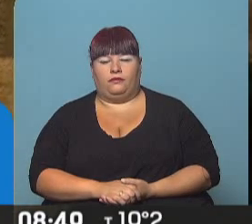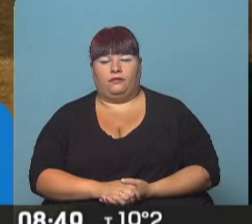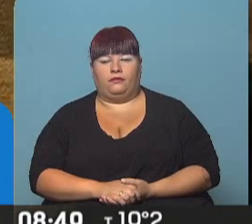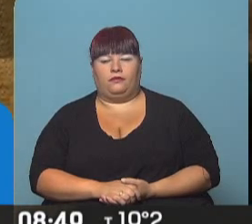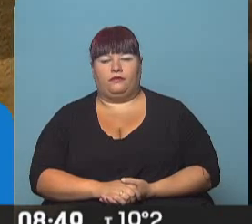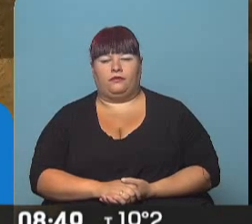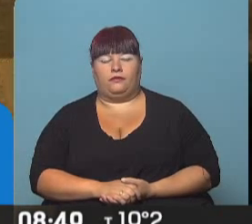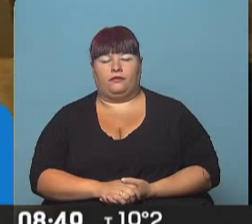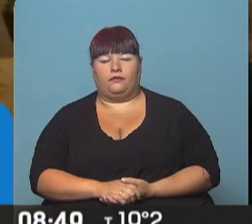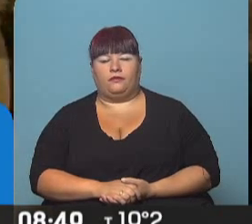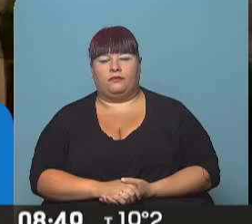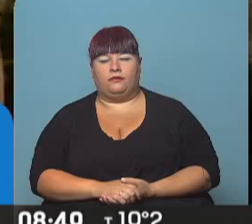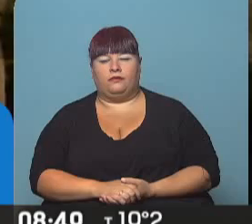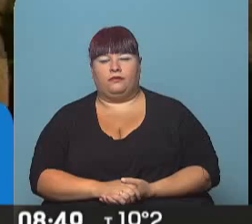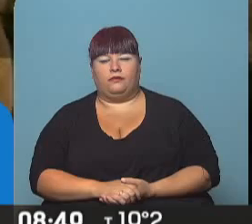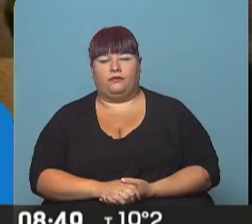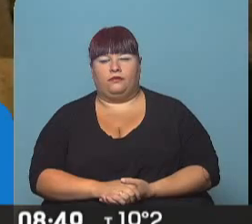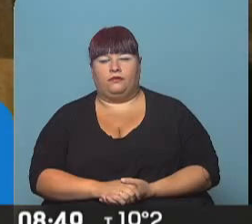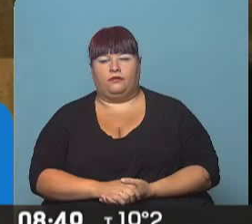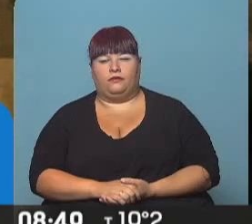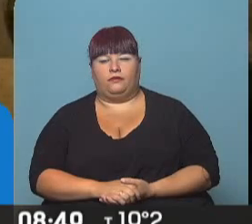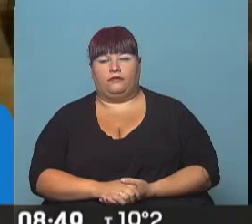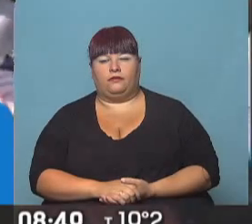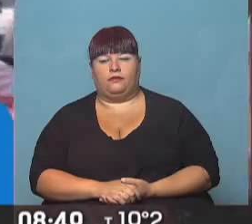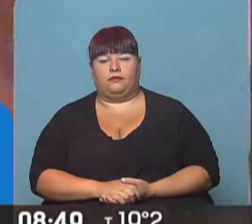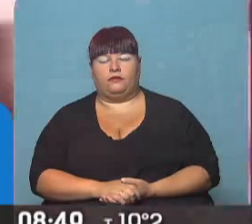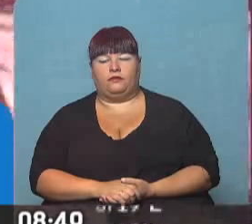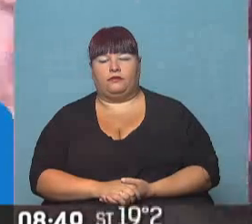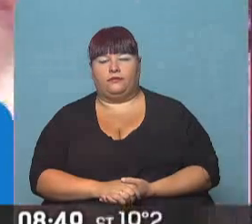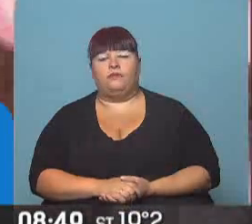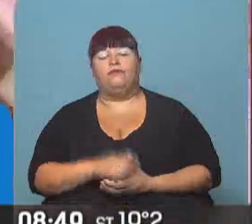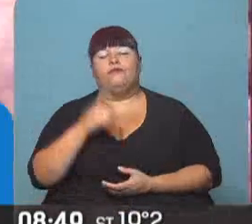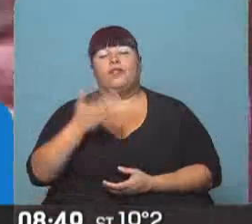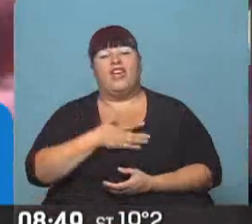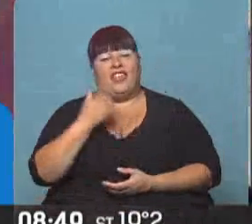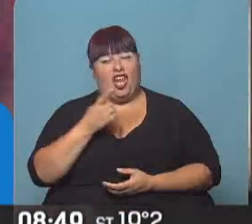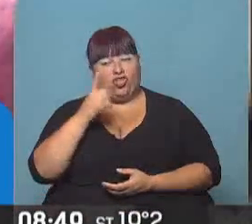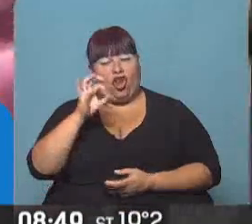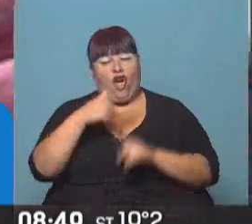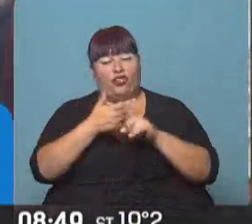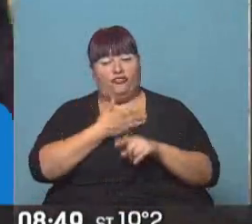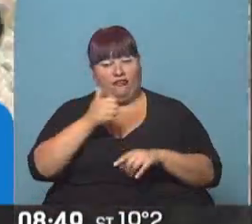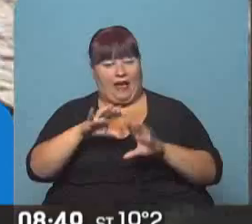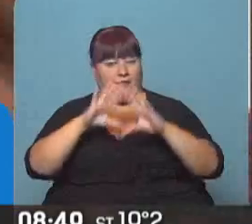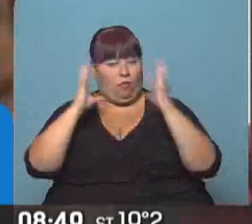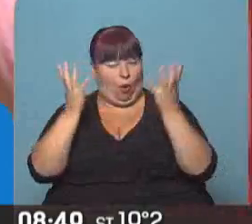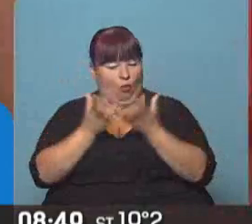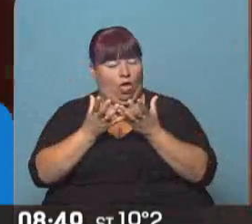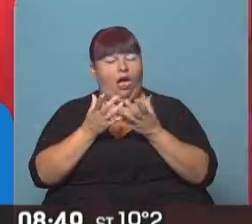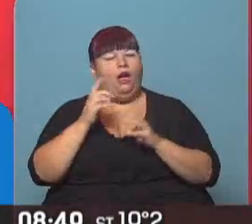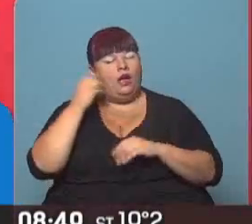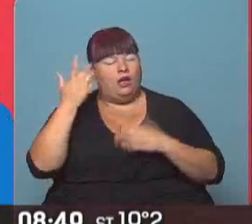taken the necessary action to investigate and expose it. La directora ejecutiva de Oxfam International se